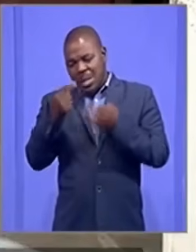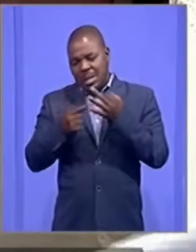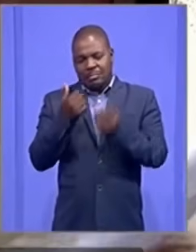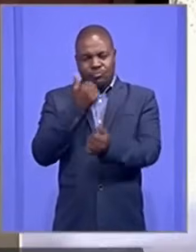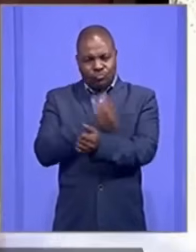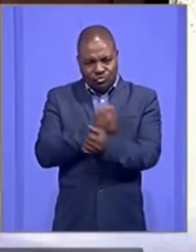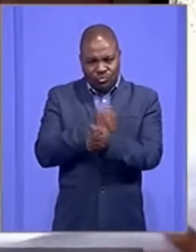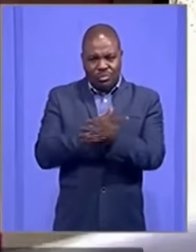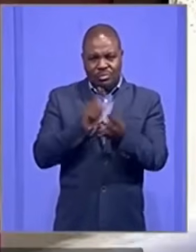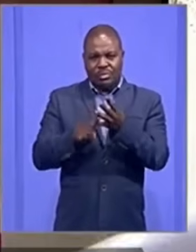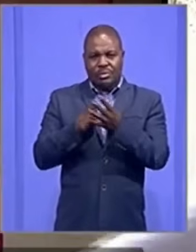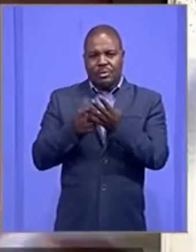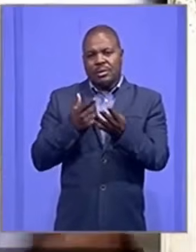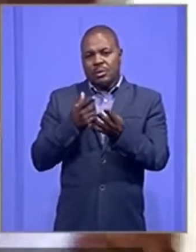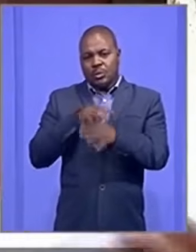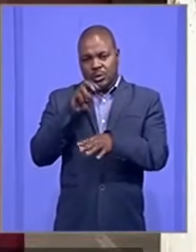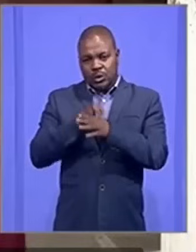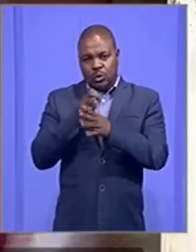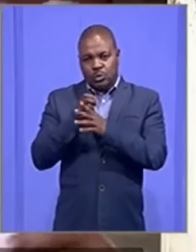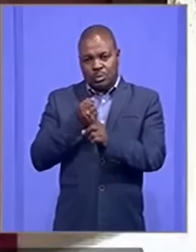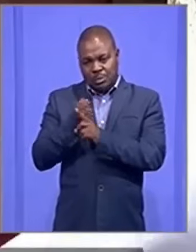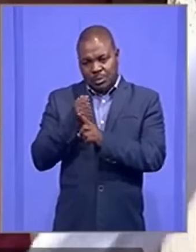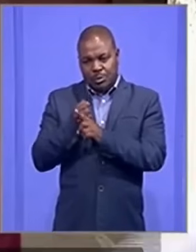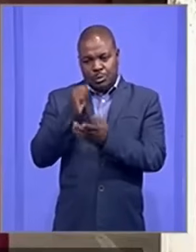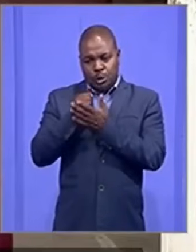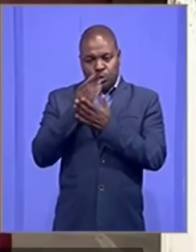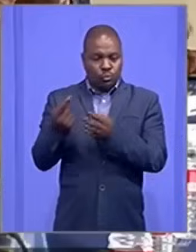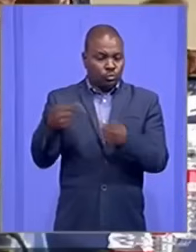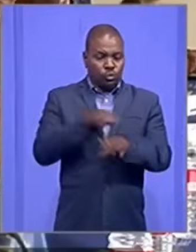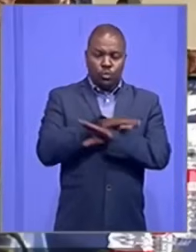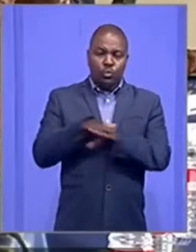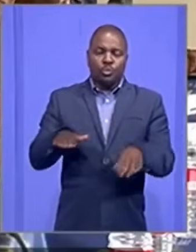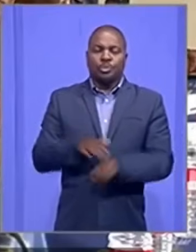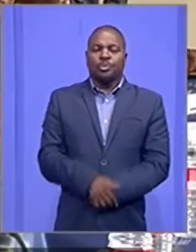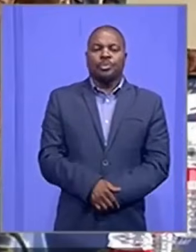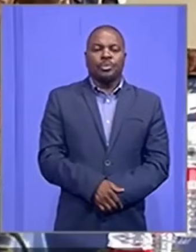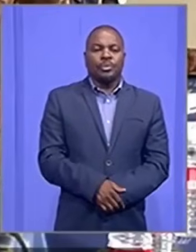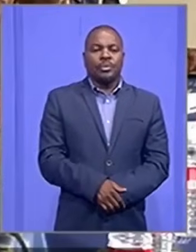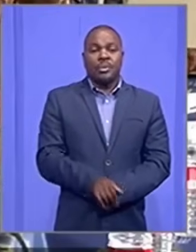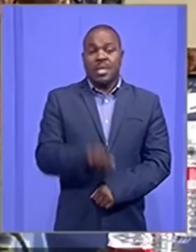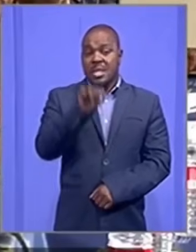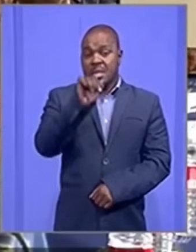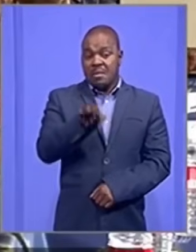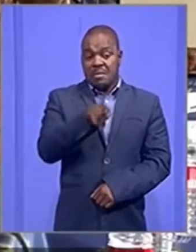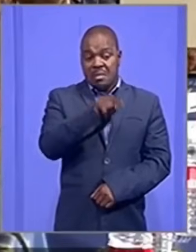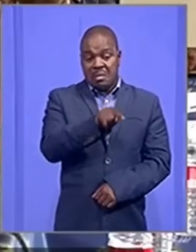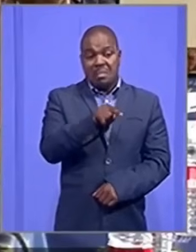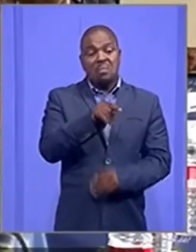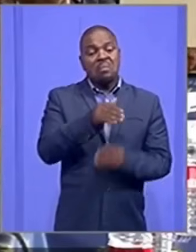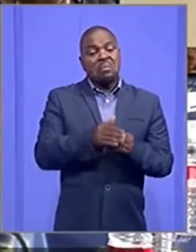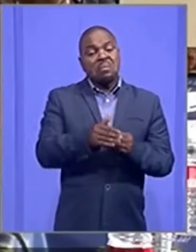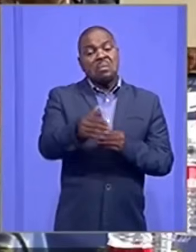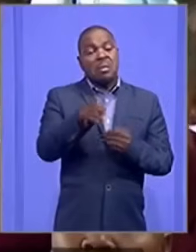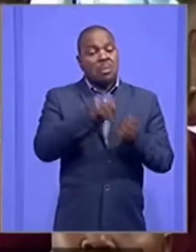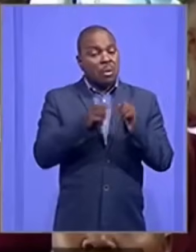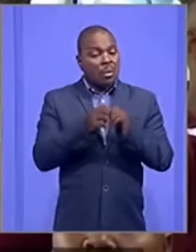di-drug dealers, tshwanetse gore dilo tse gore re sa dira fresh gore di a diragala mo teng ga sekolo. E bang e sa elwe tlhoko dilemong tse